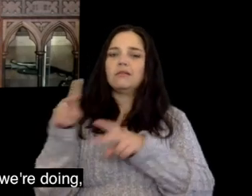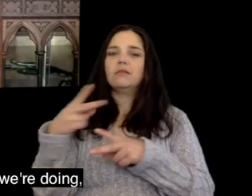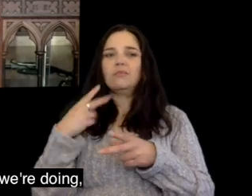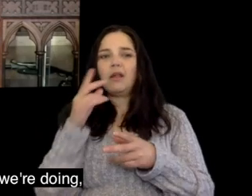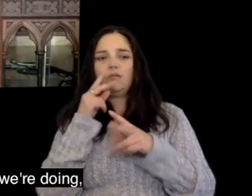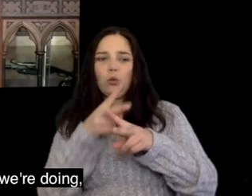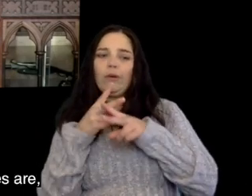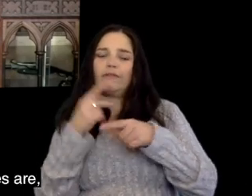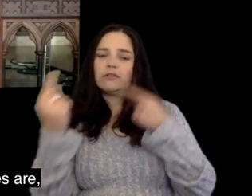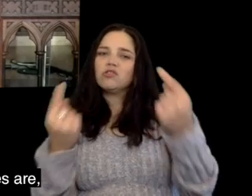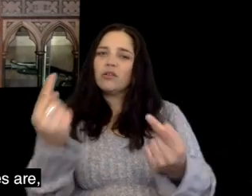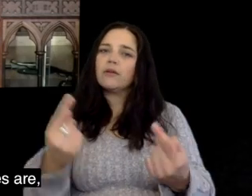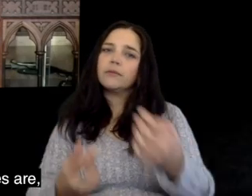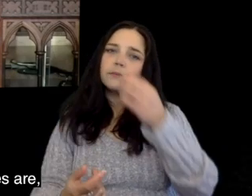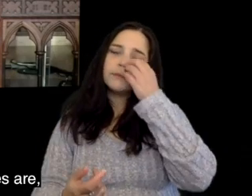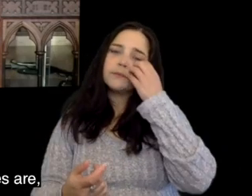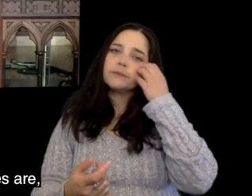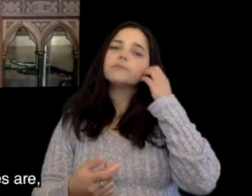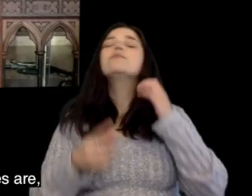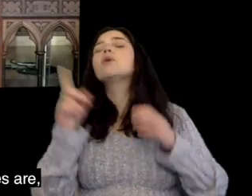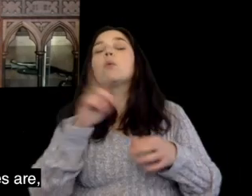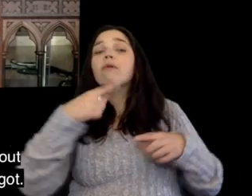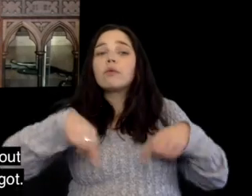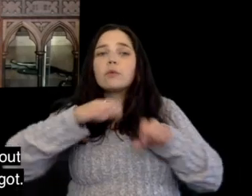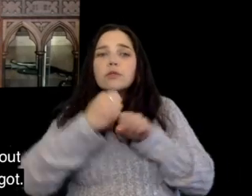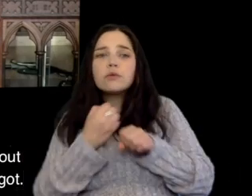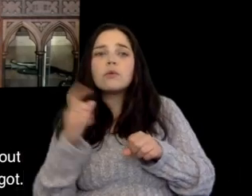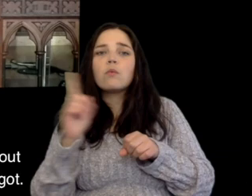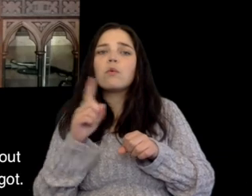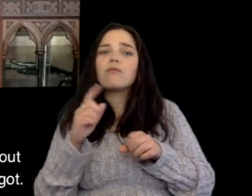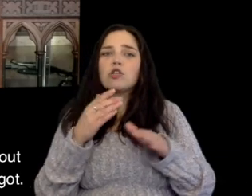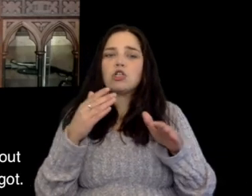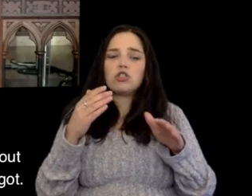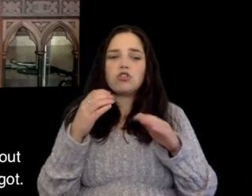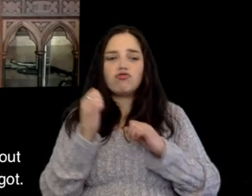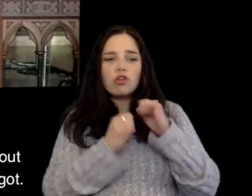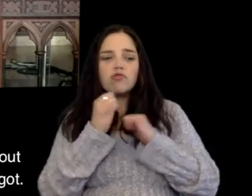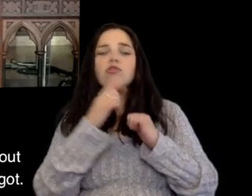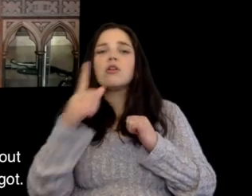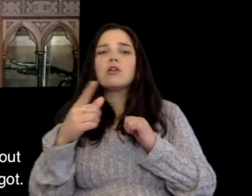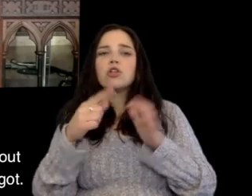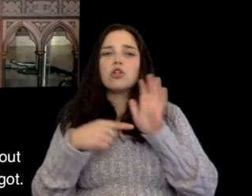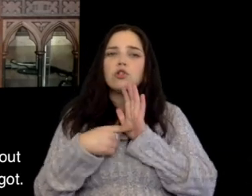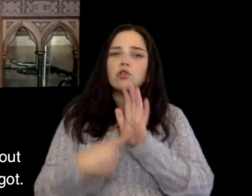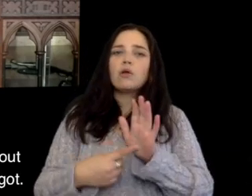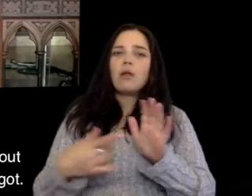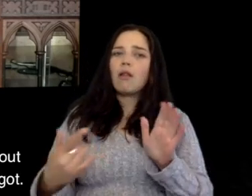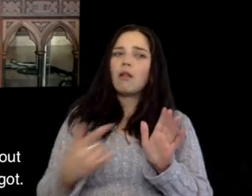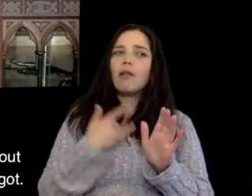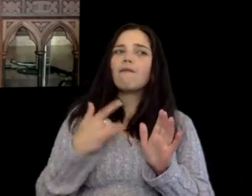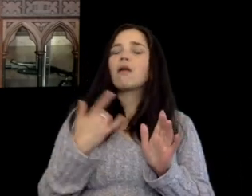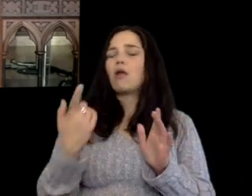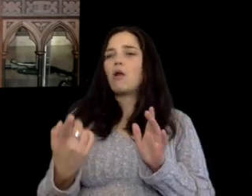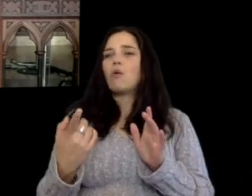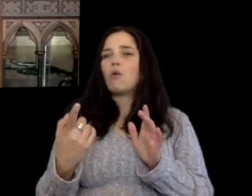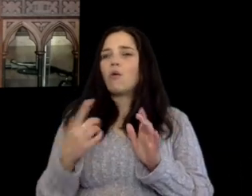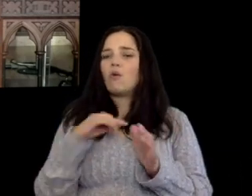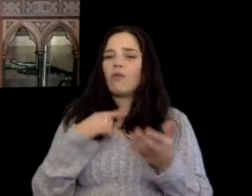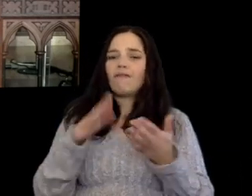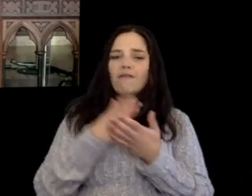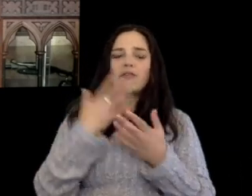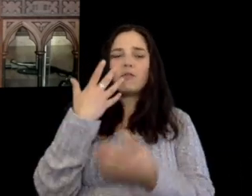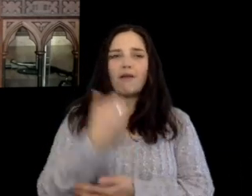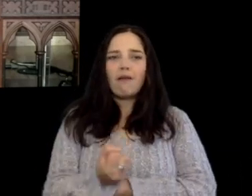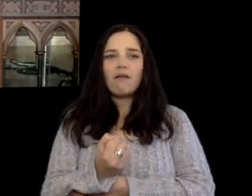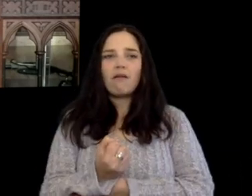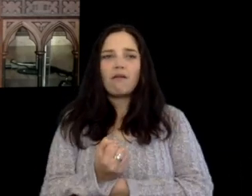as well. We need to have, whatever we're doing, whatever our structures are, showing and living out the faith that we've